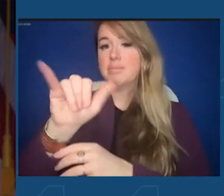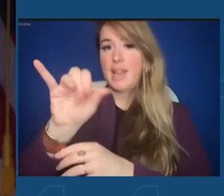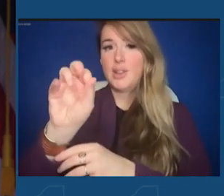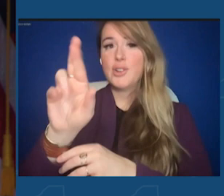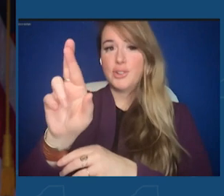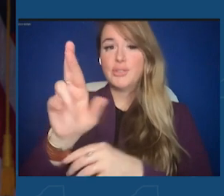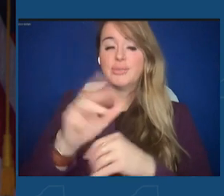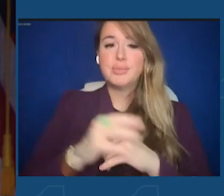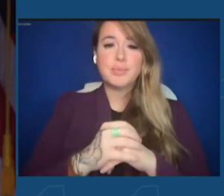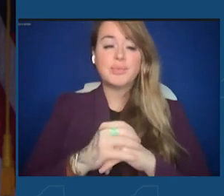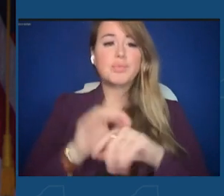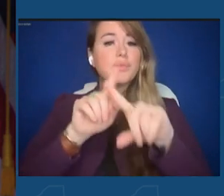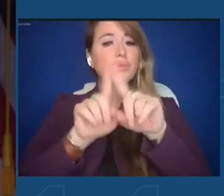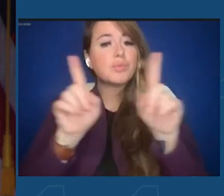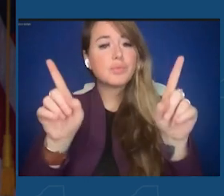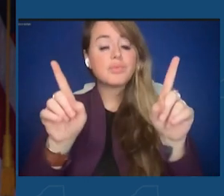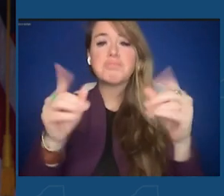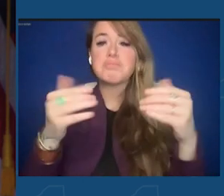But